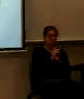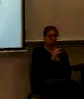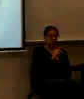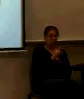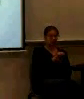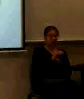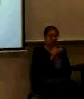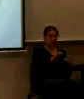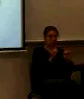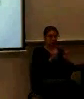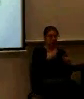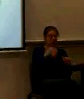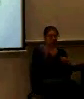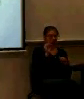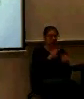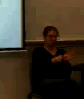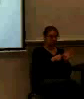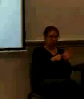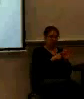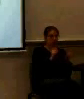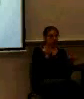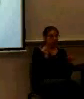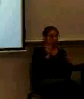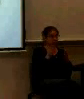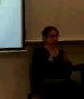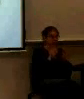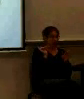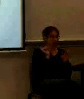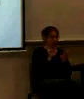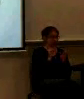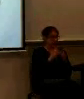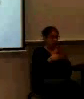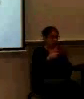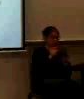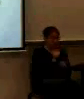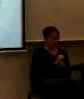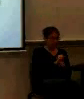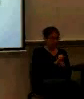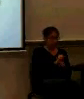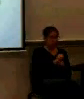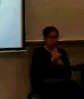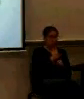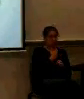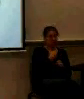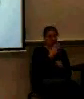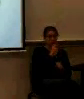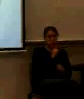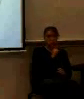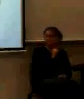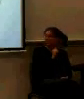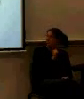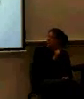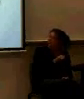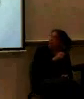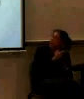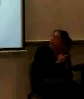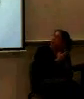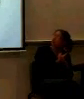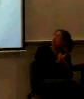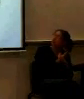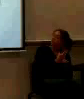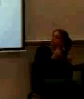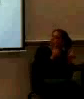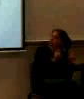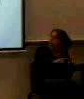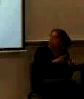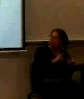can have oxygen demand. And essentially the way this assay works, it's an old assay that's used to